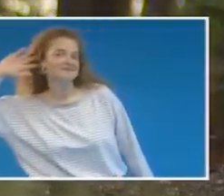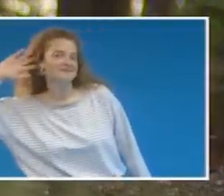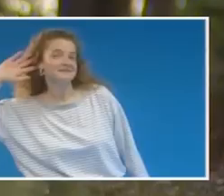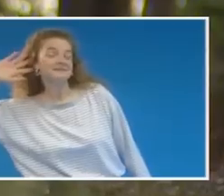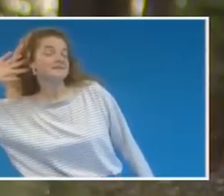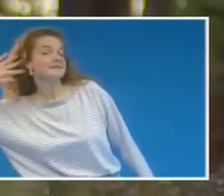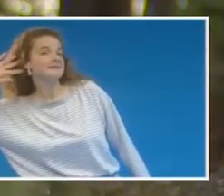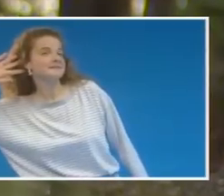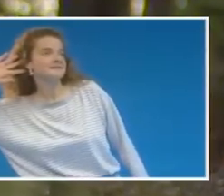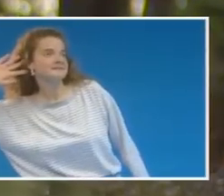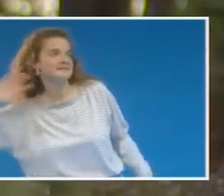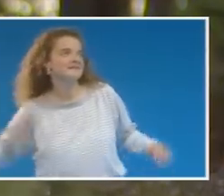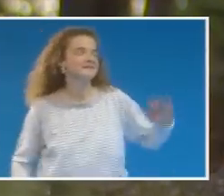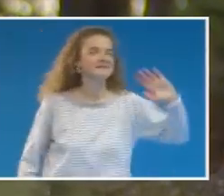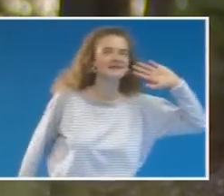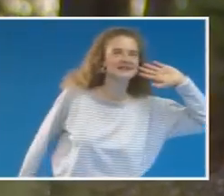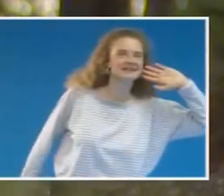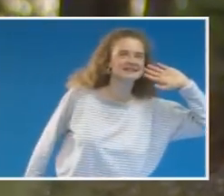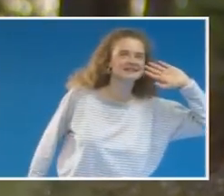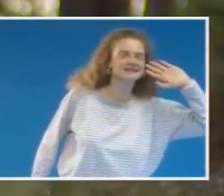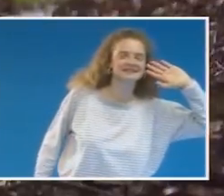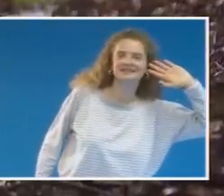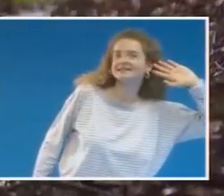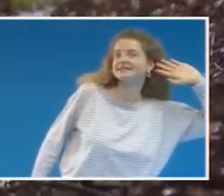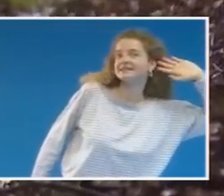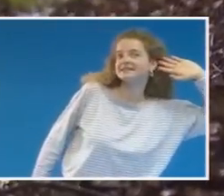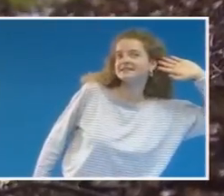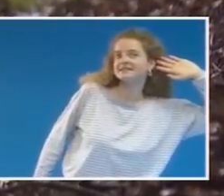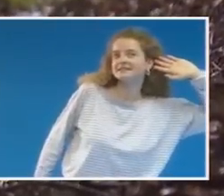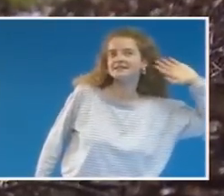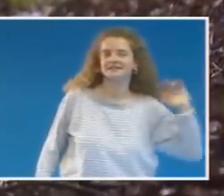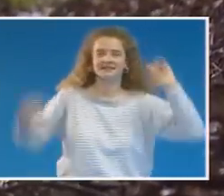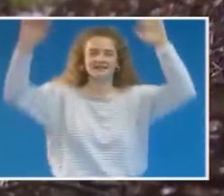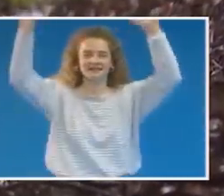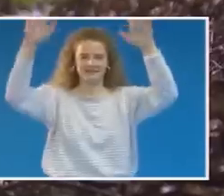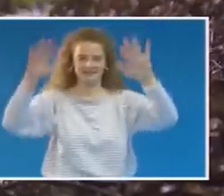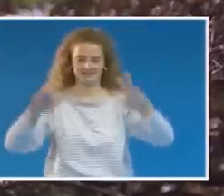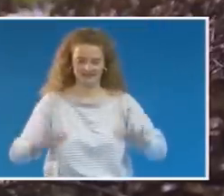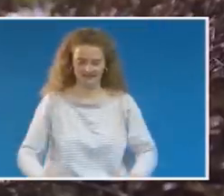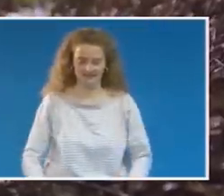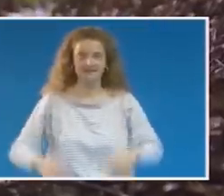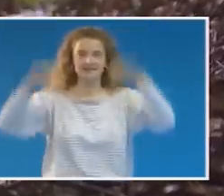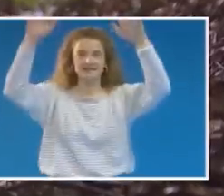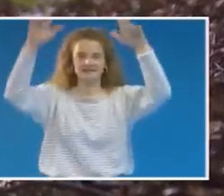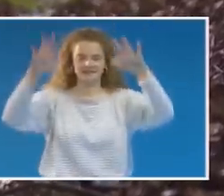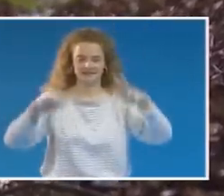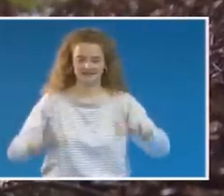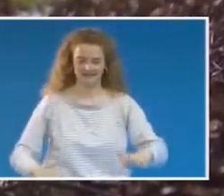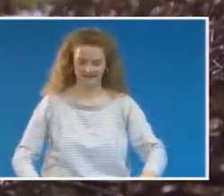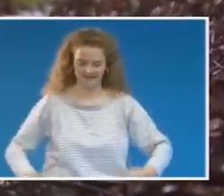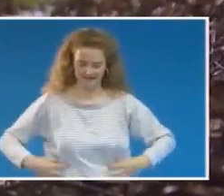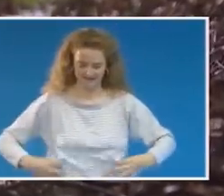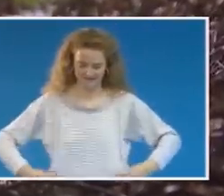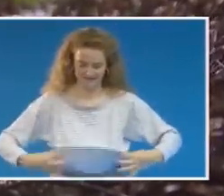I hear thunder, I hear thunder. Hark, don't you, hark, don't you. Pitter-patter